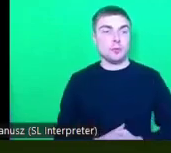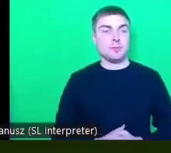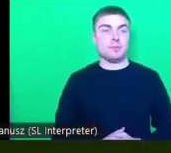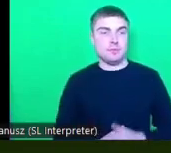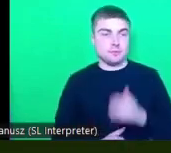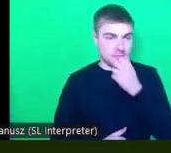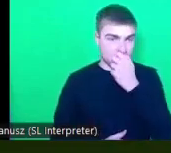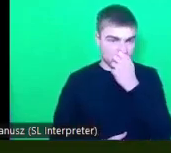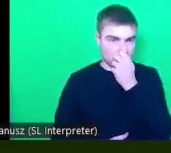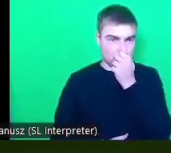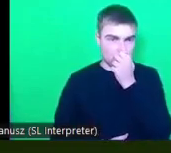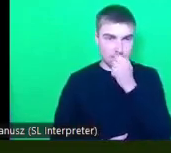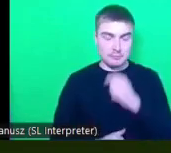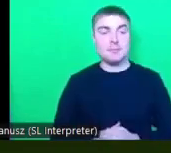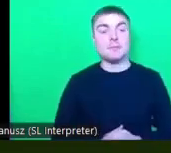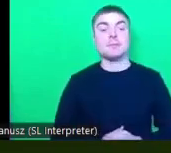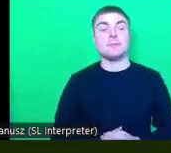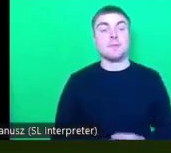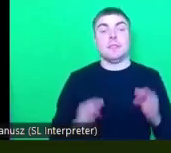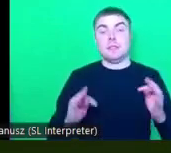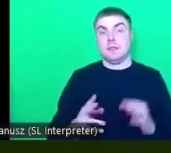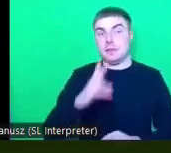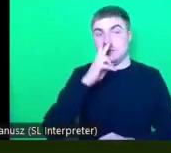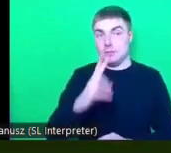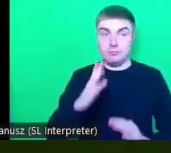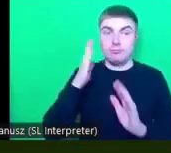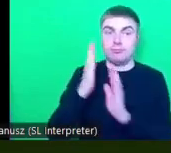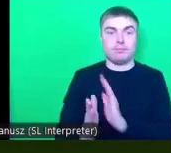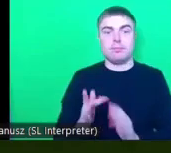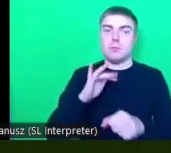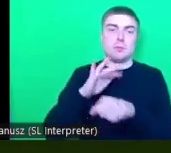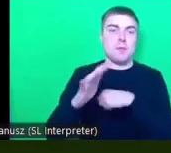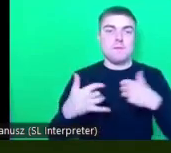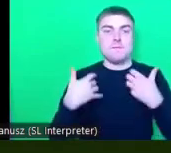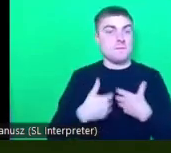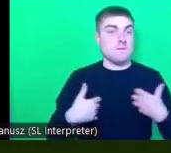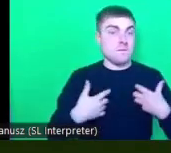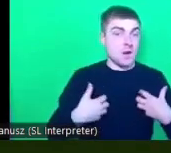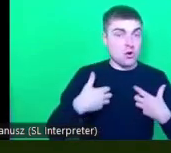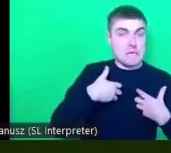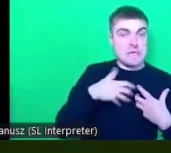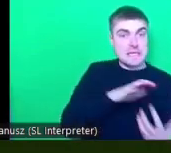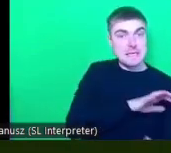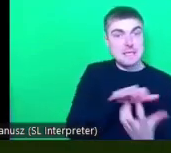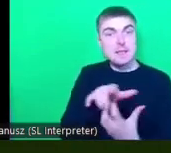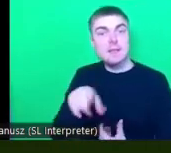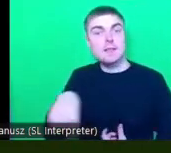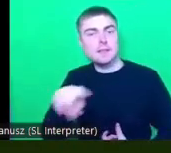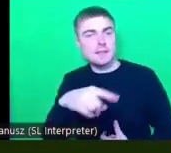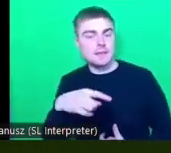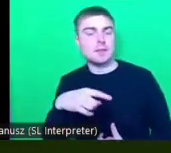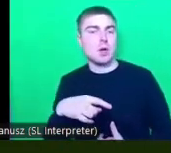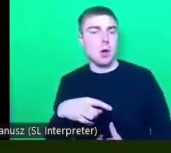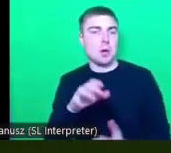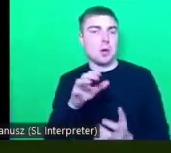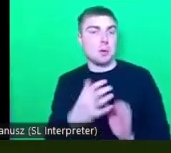effects of predators on their prey populations, they will be larger if they mainly consume prey that they have killed